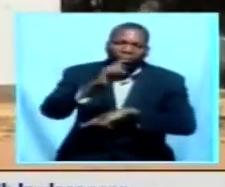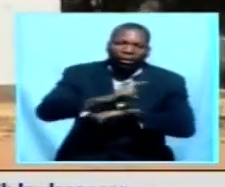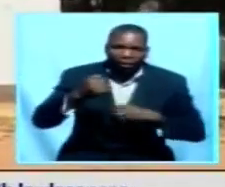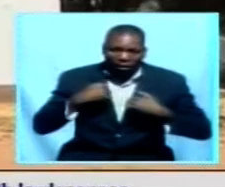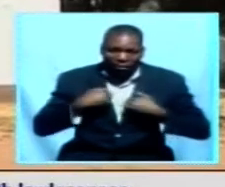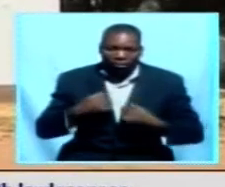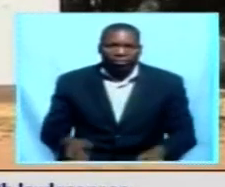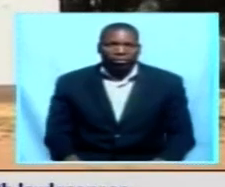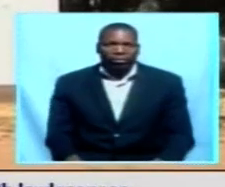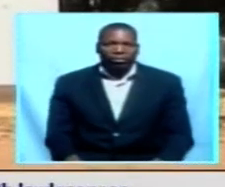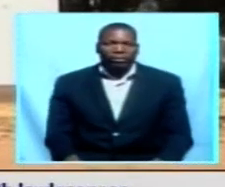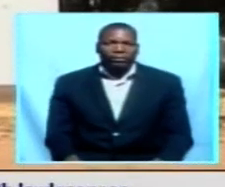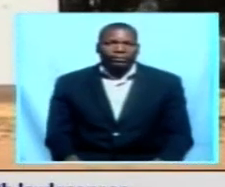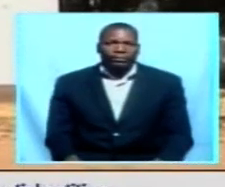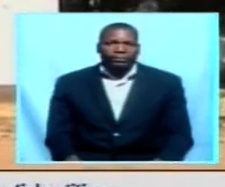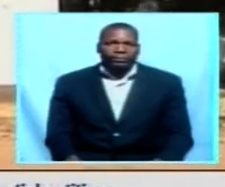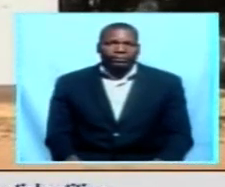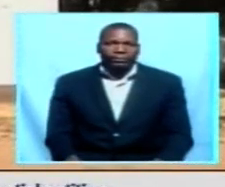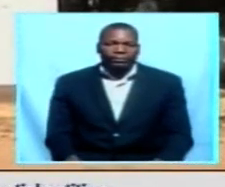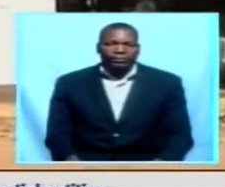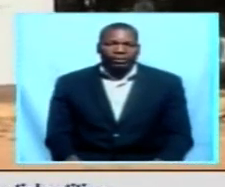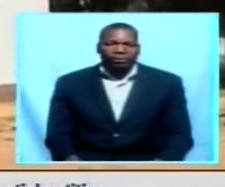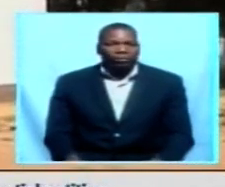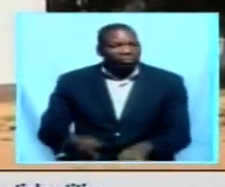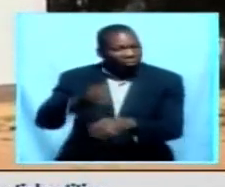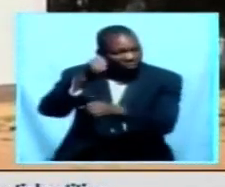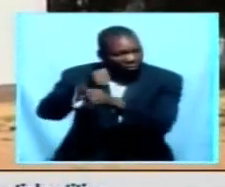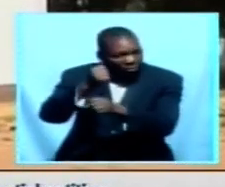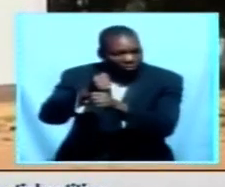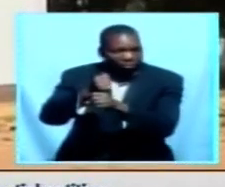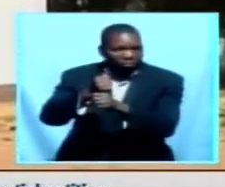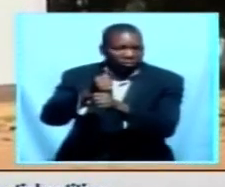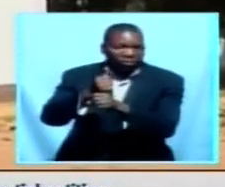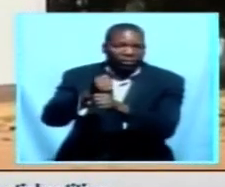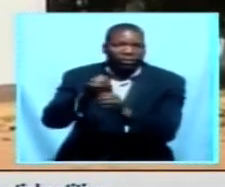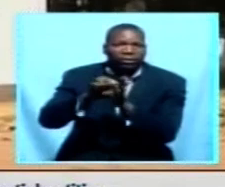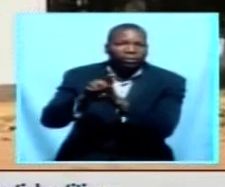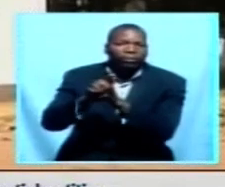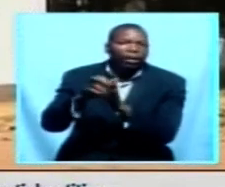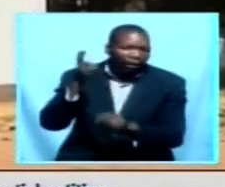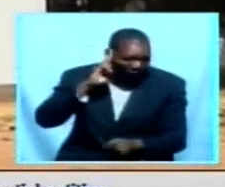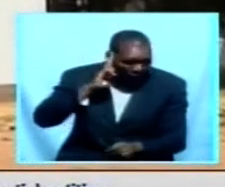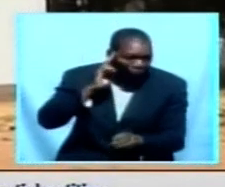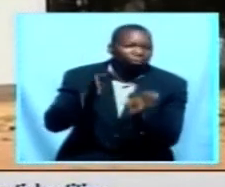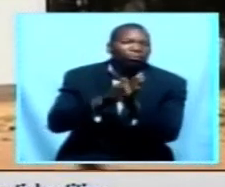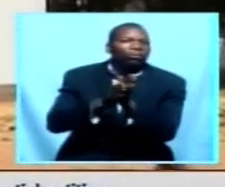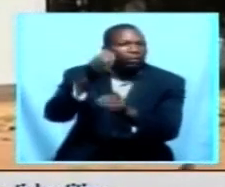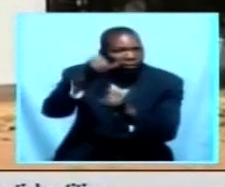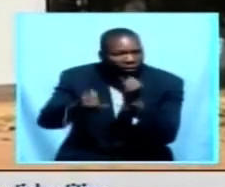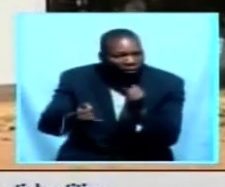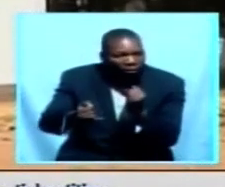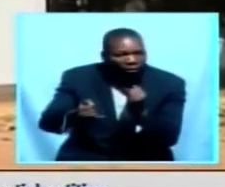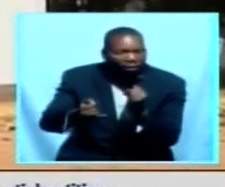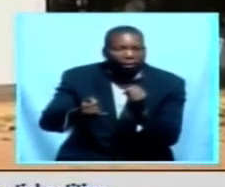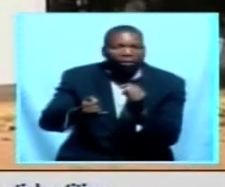have some that need employment. For example, we have the deaf, some deafs who have completed school, but of course they've never gone